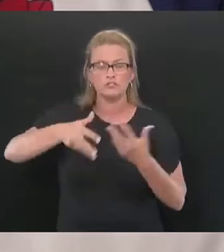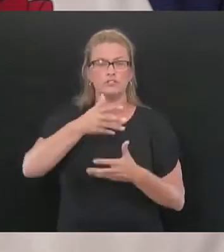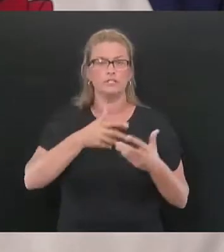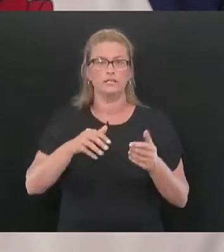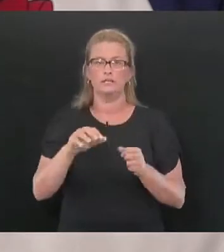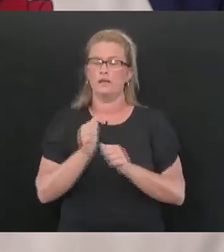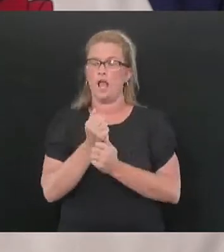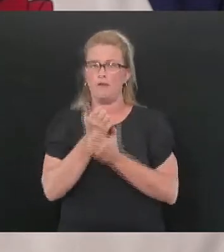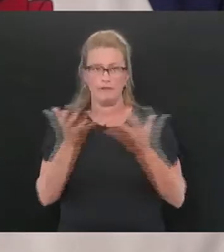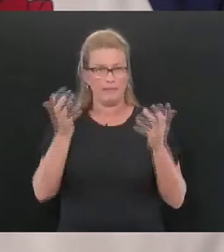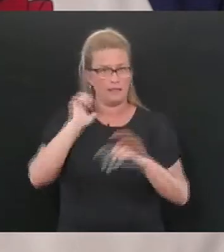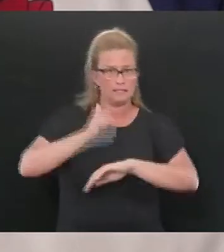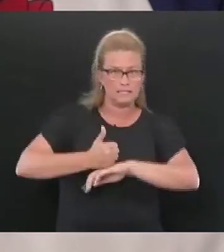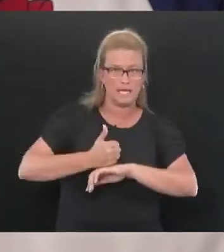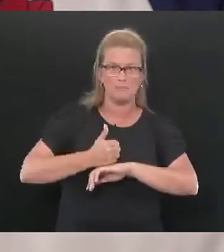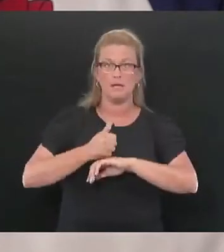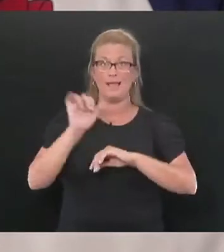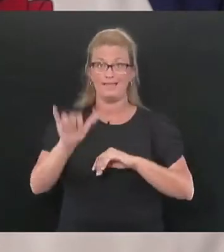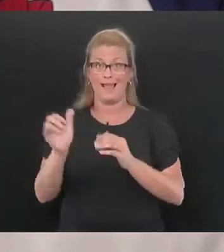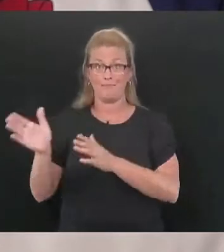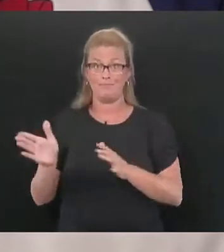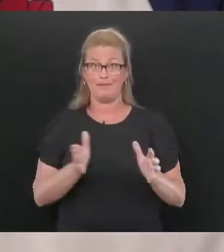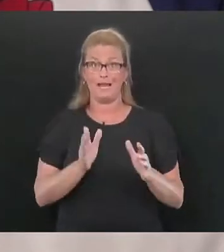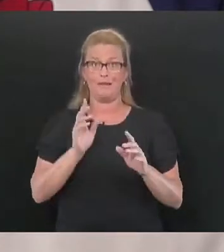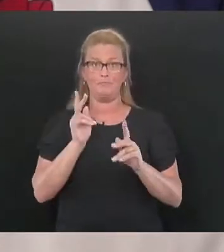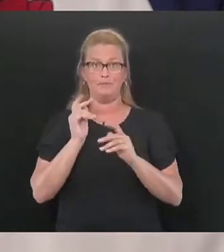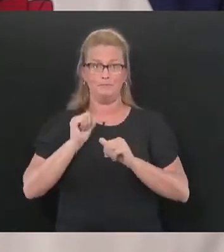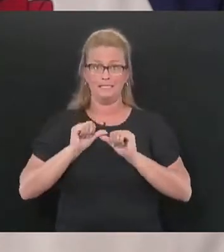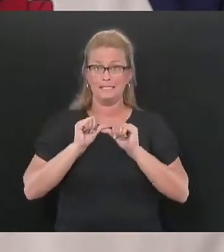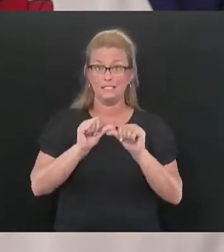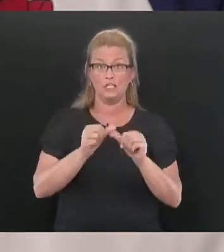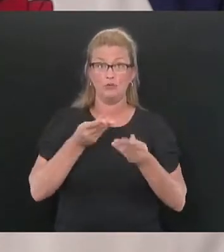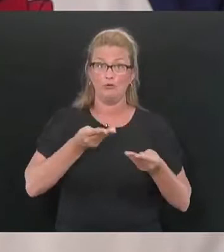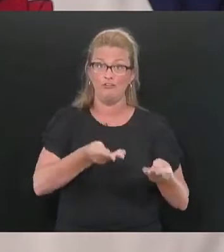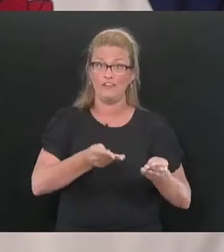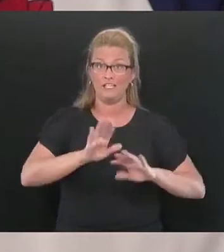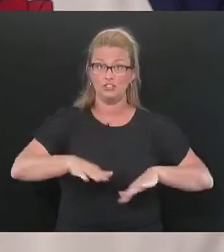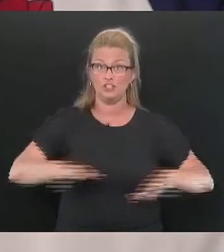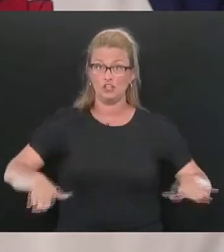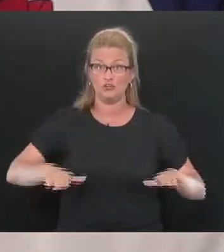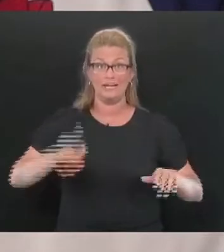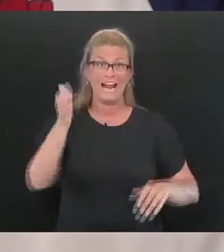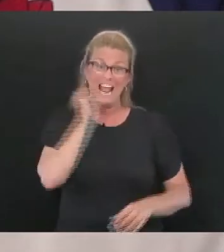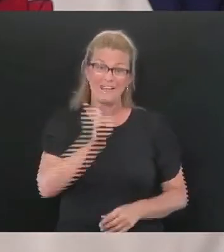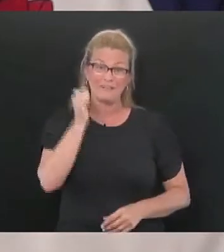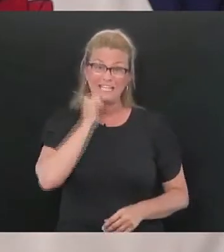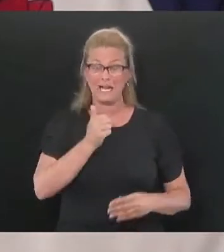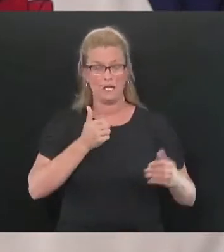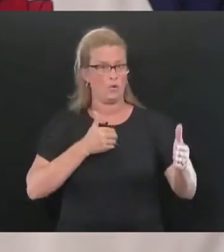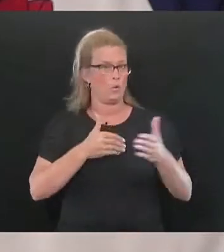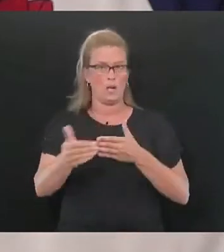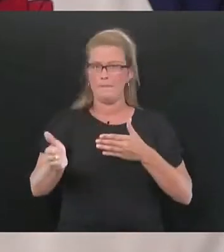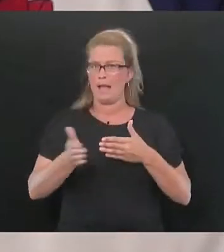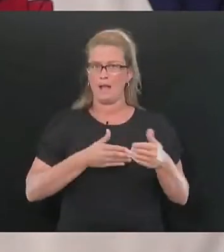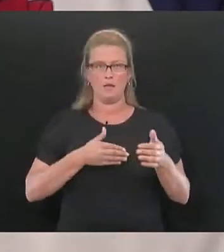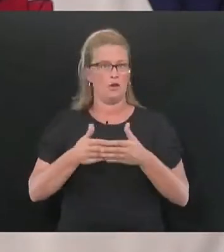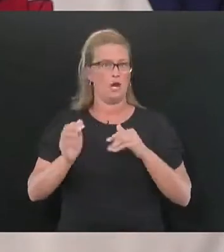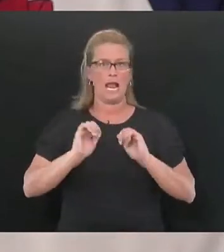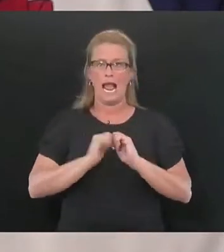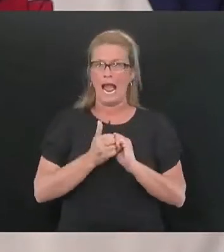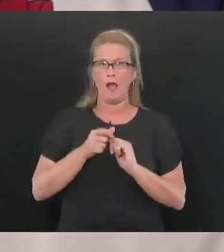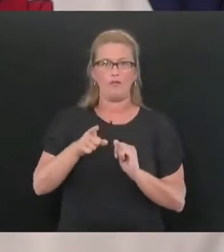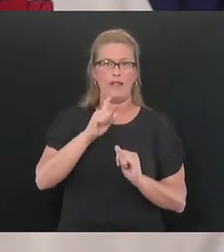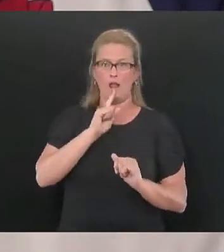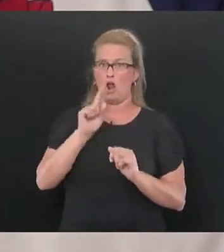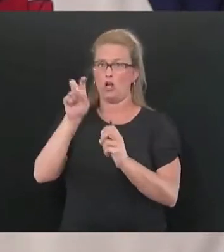provide a plan to continue to feed our children daily, regardless of the mode of instruction. Meaning